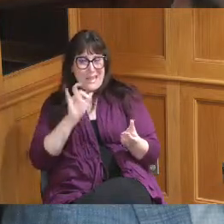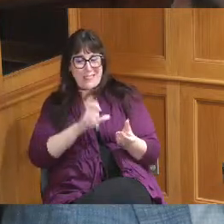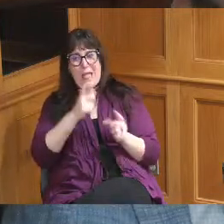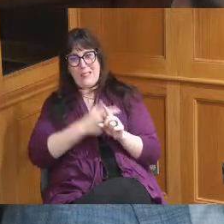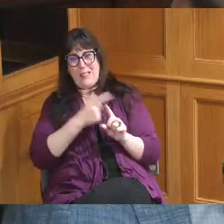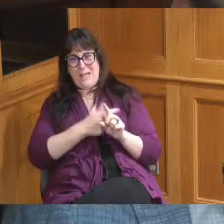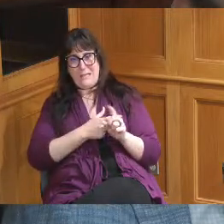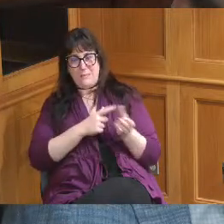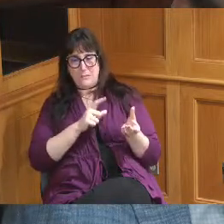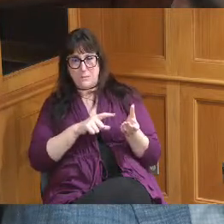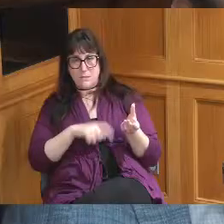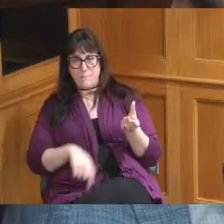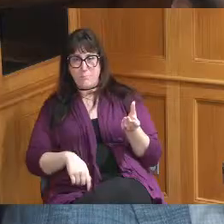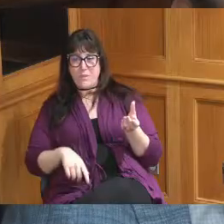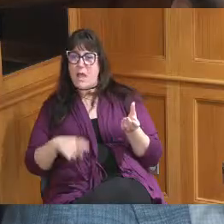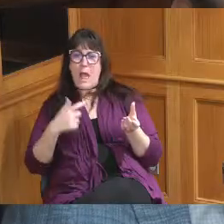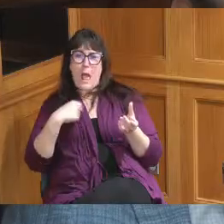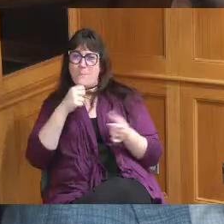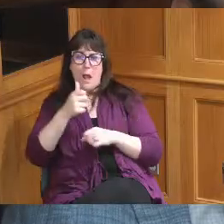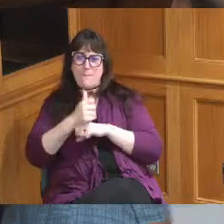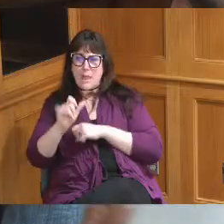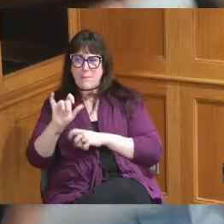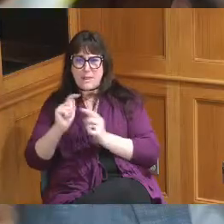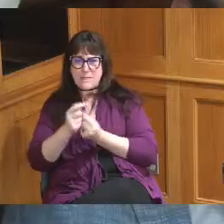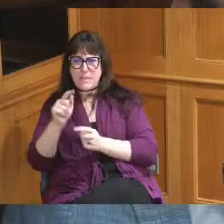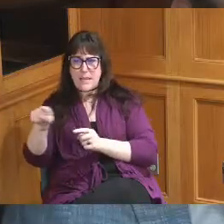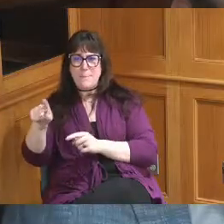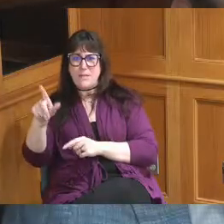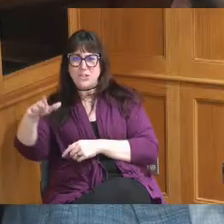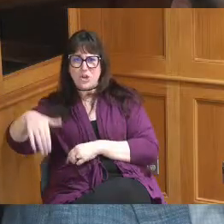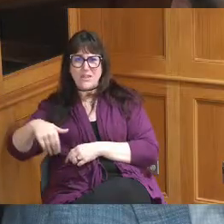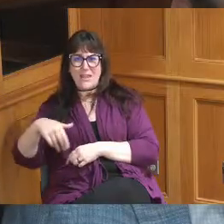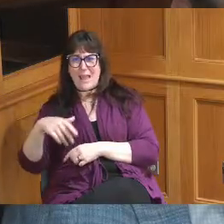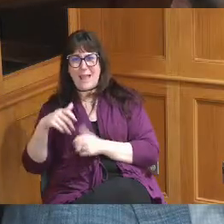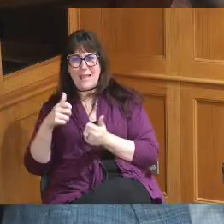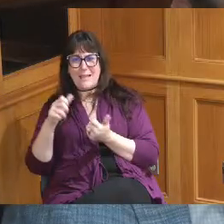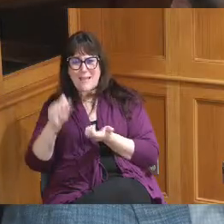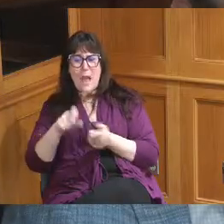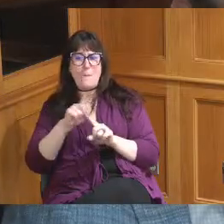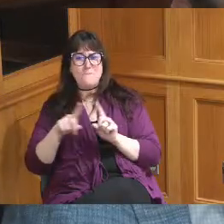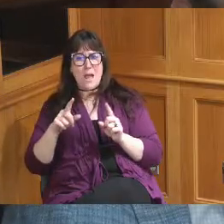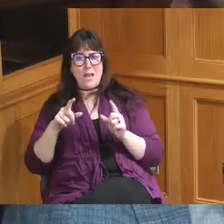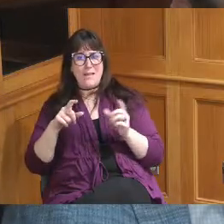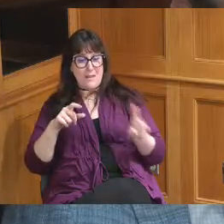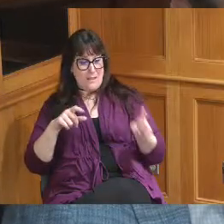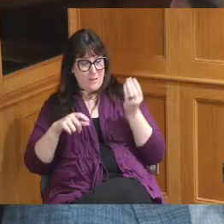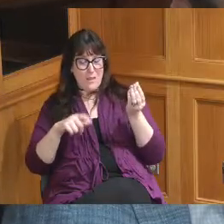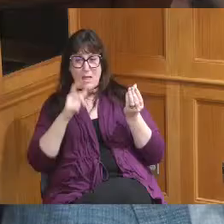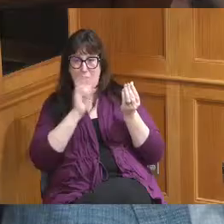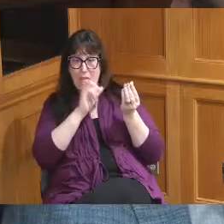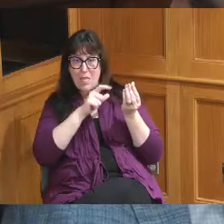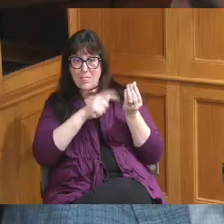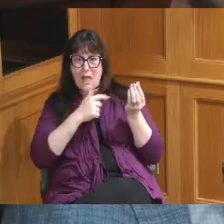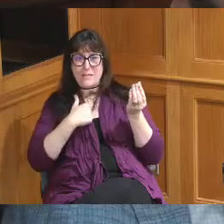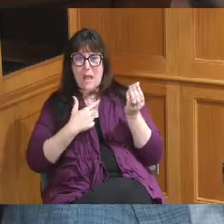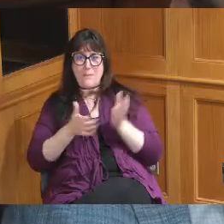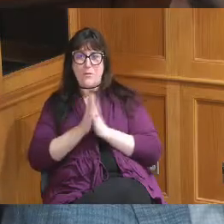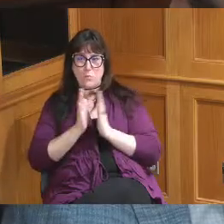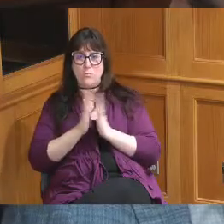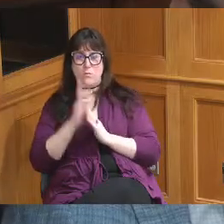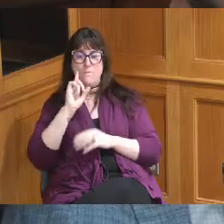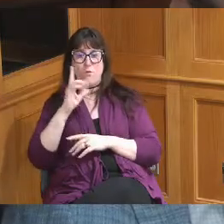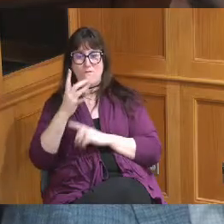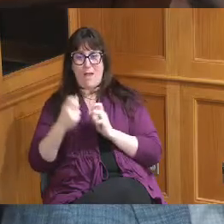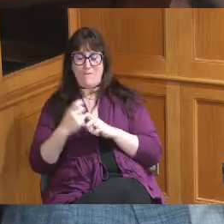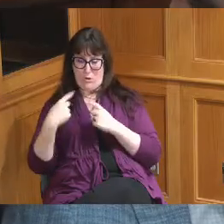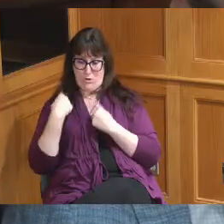team because they came in late to the game, but I just want to say that doesn't change that this is where I've been since I got here 5 years